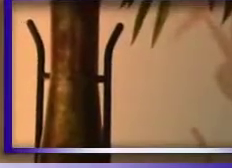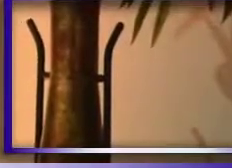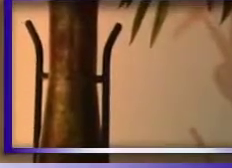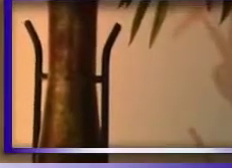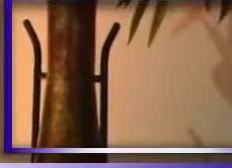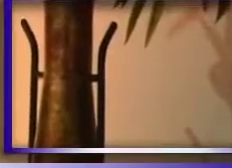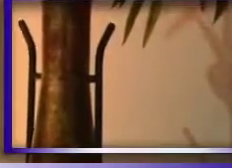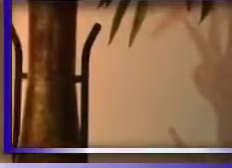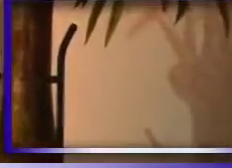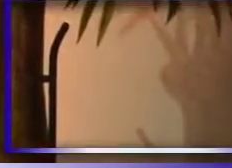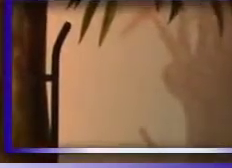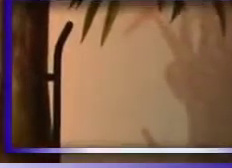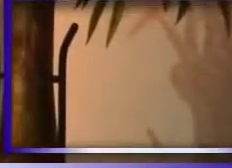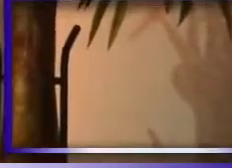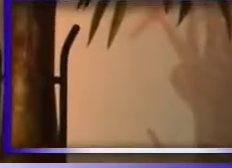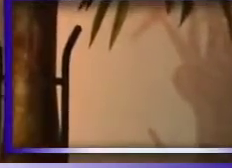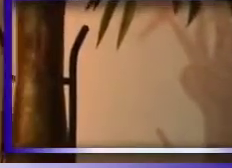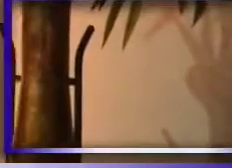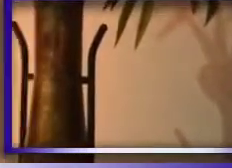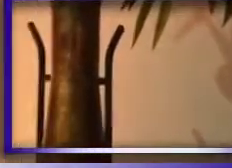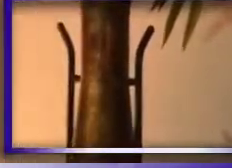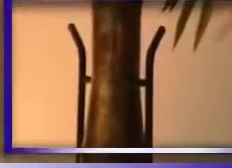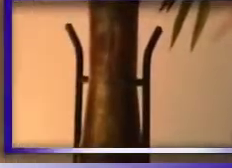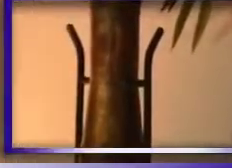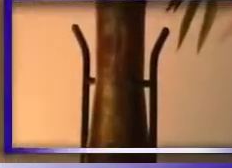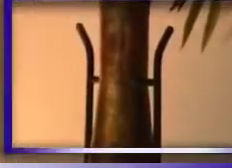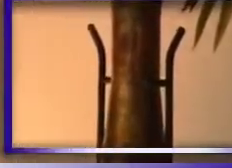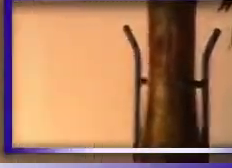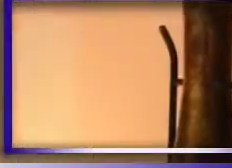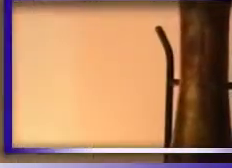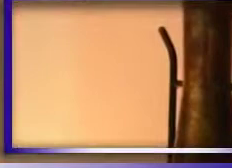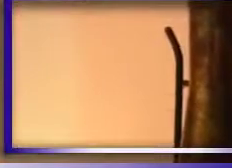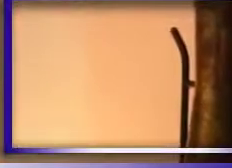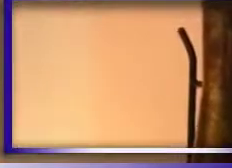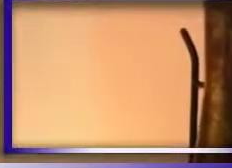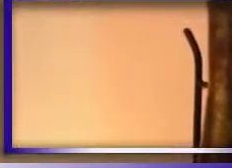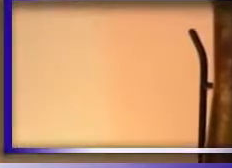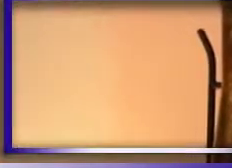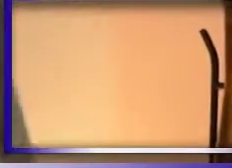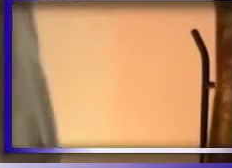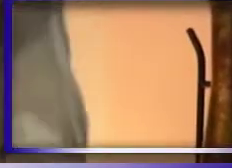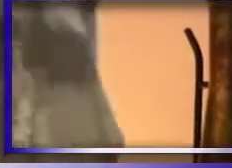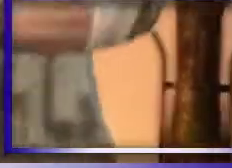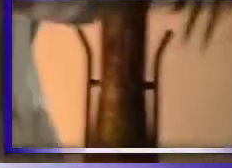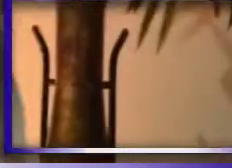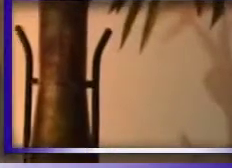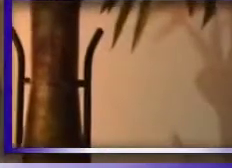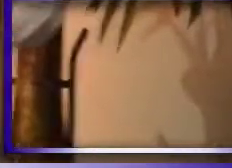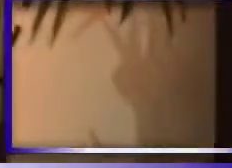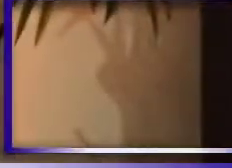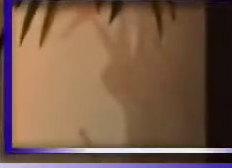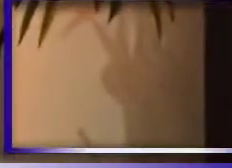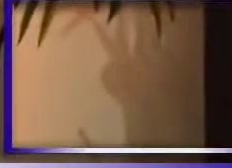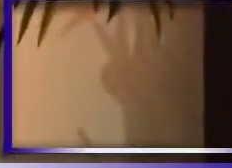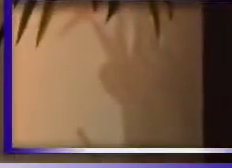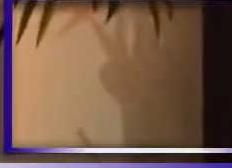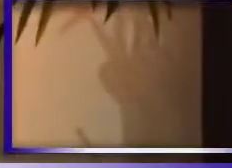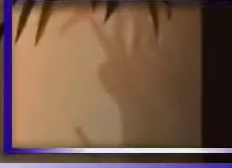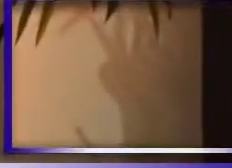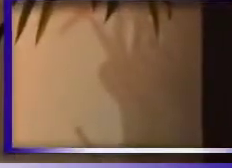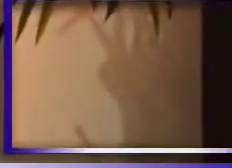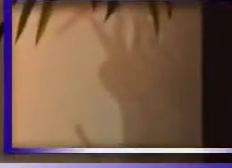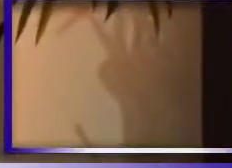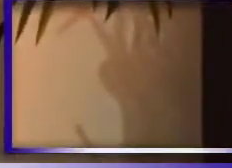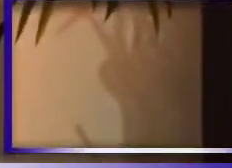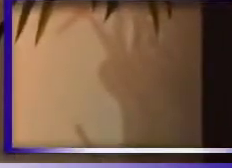later. But I challenge you to not only use these tools and prove to yourself that they work, but to